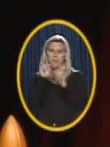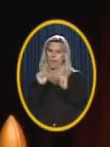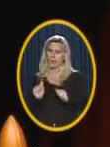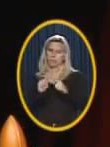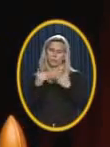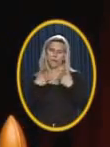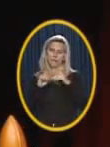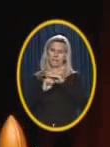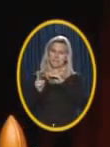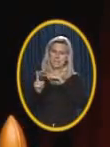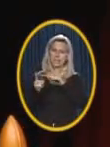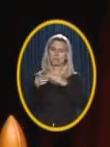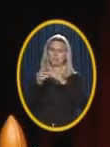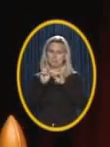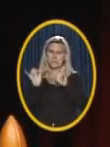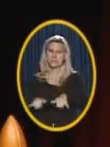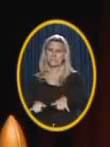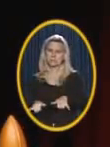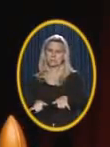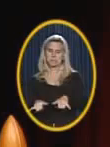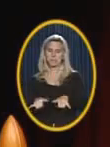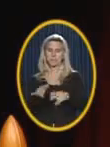do that.